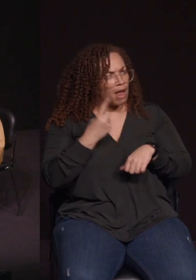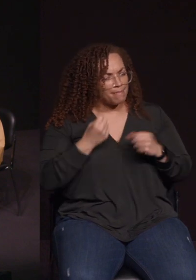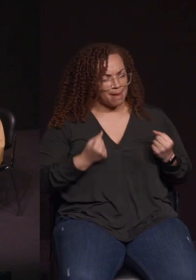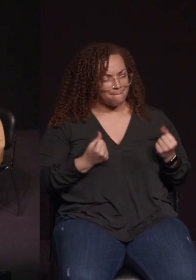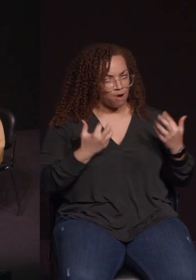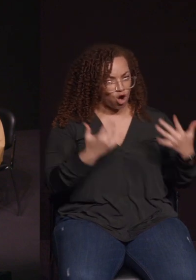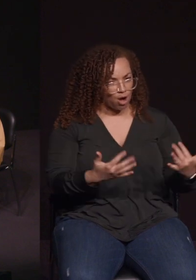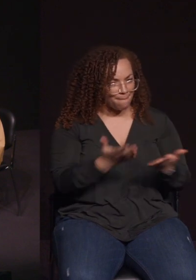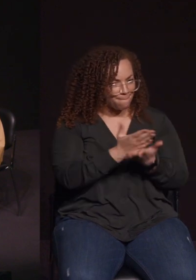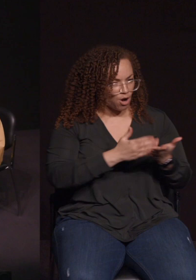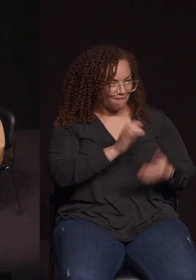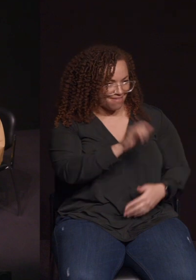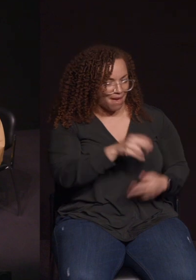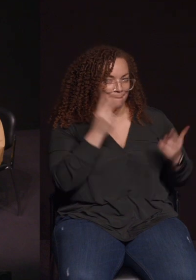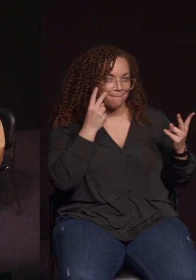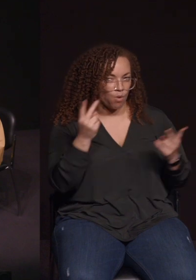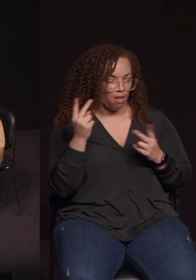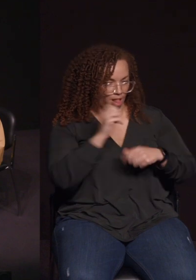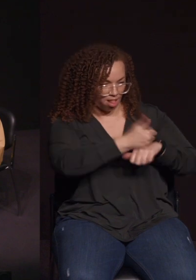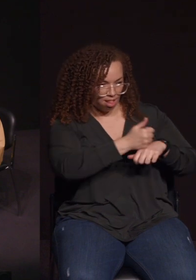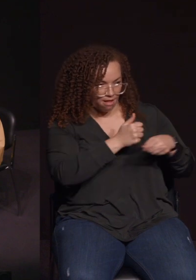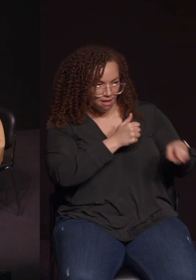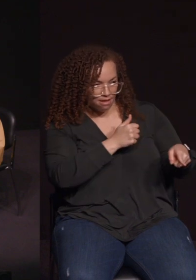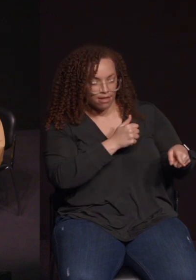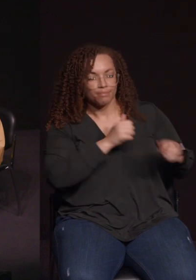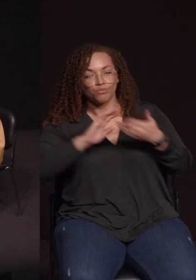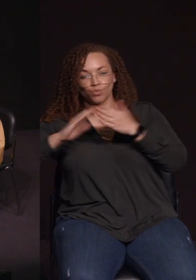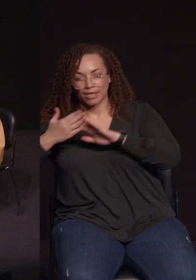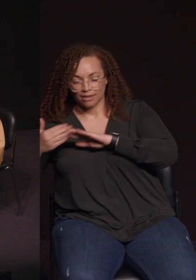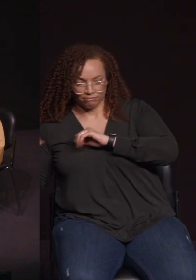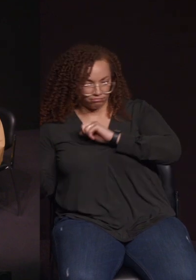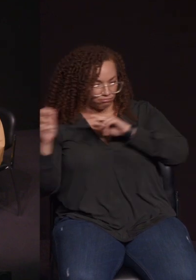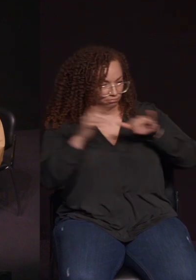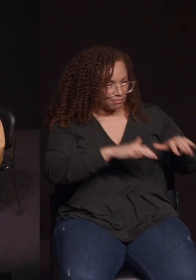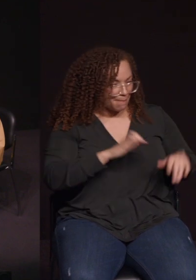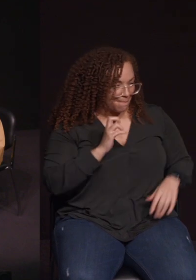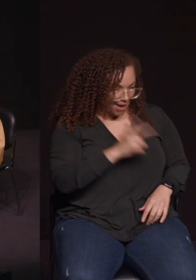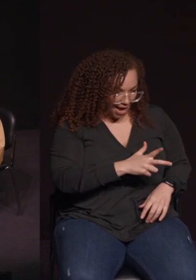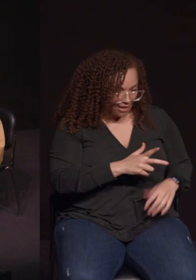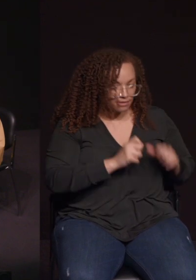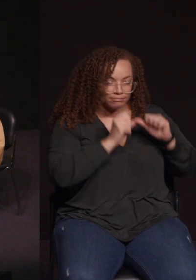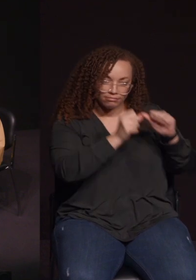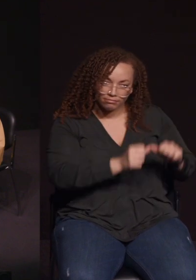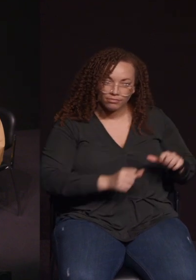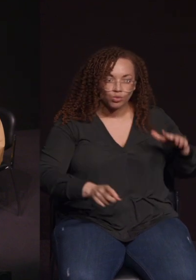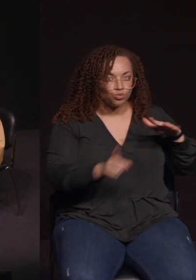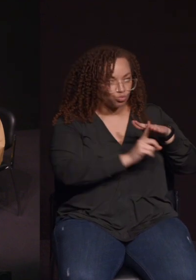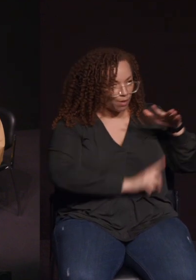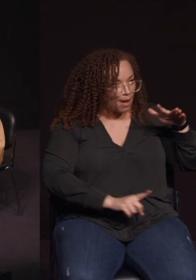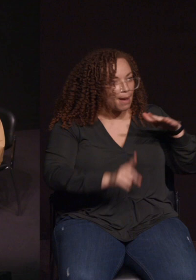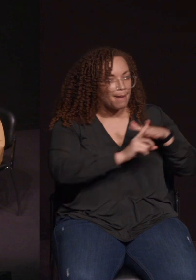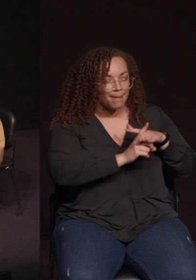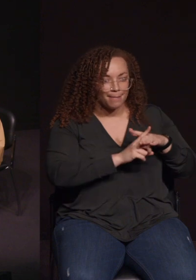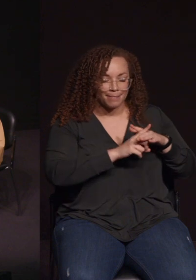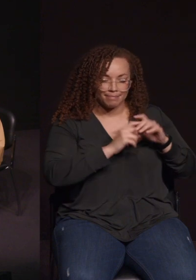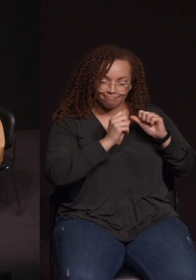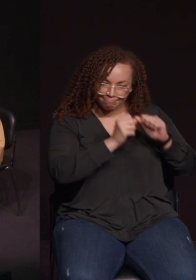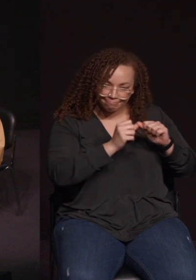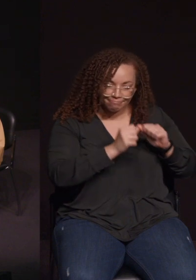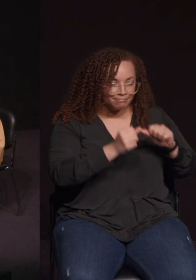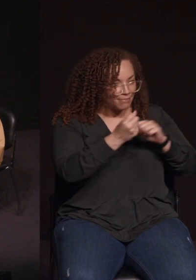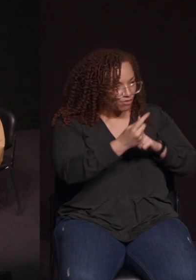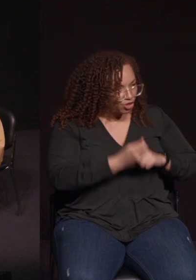memorial, and the community came back, and we have continued to show up every birthday, every August 9th.